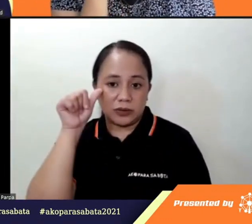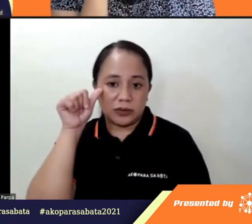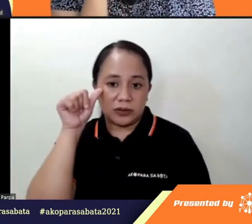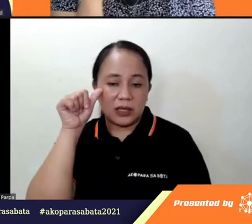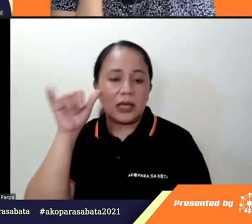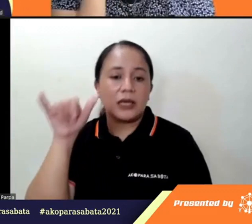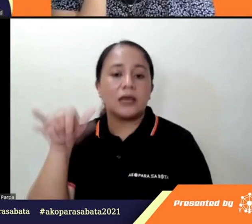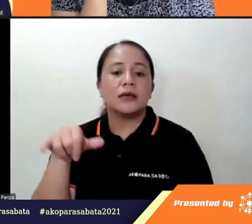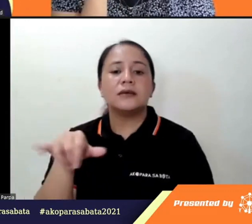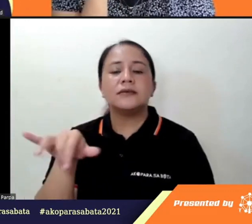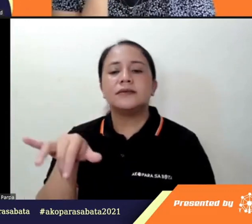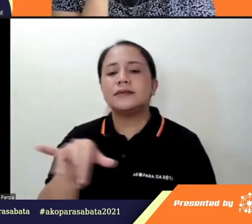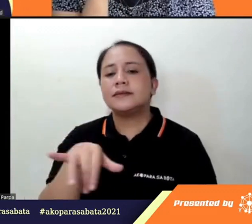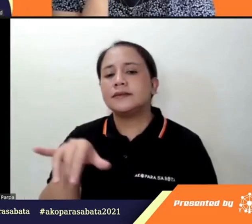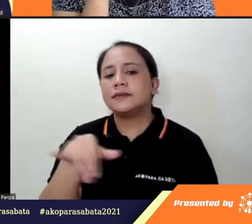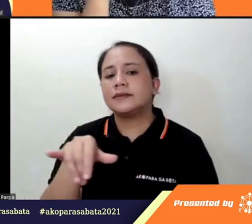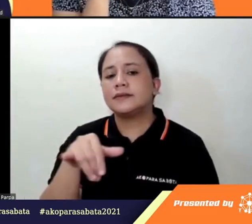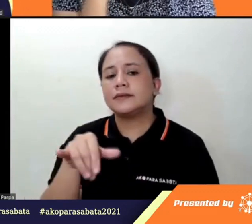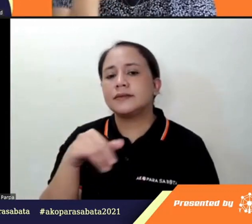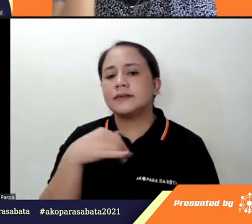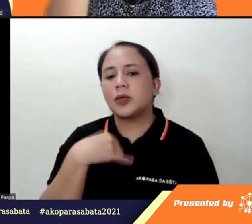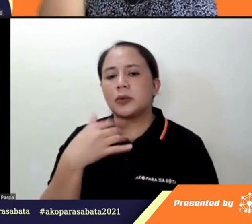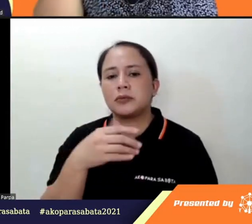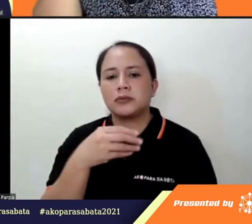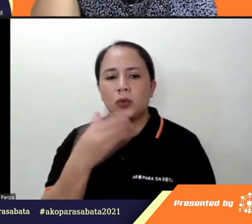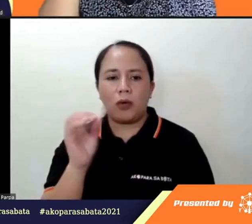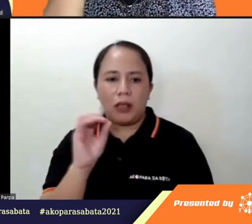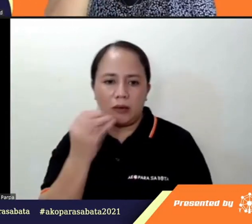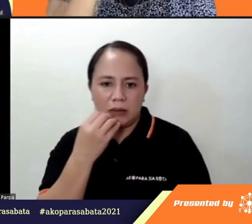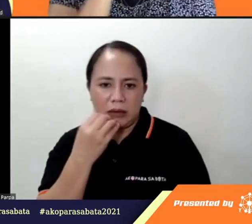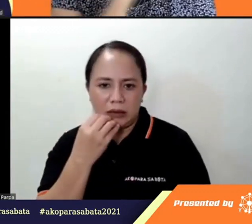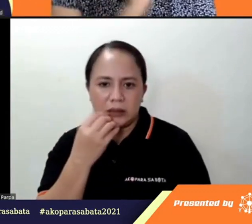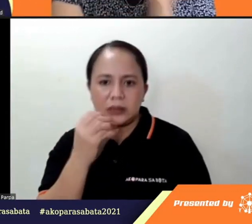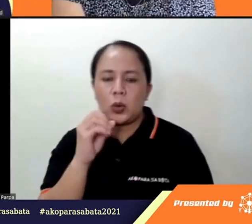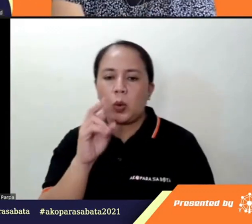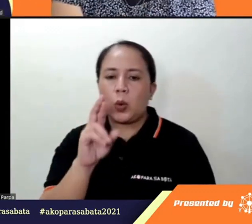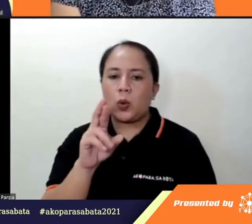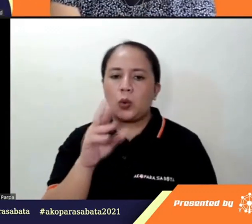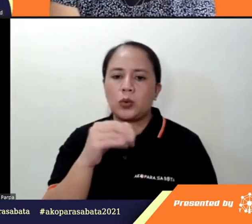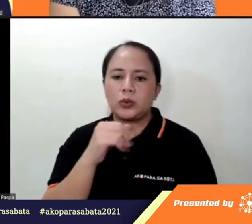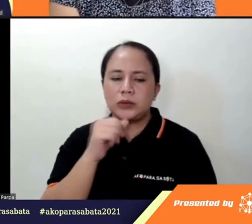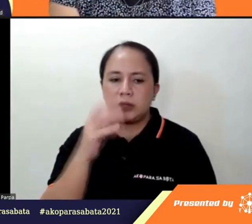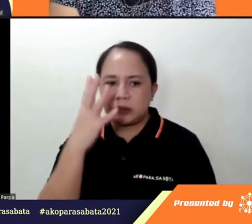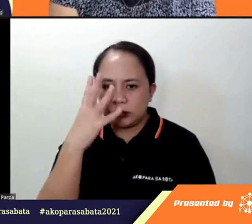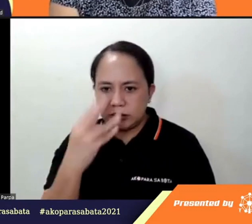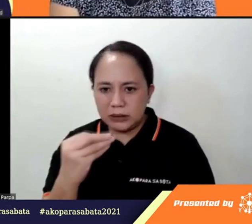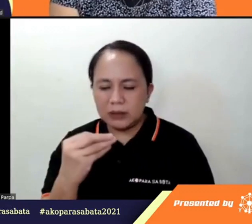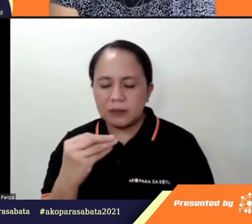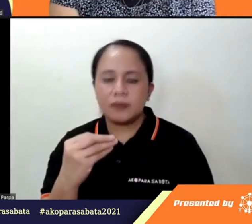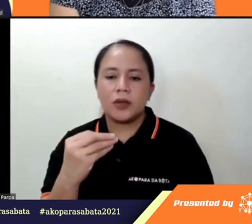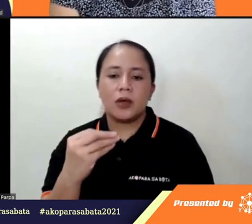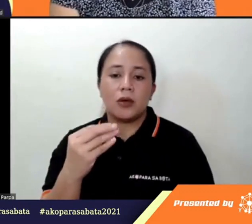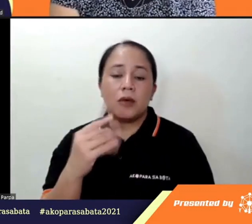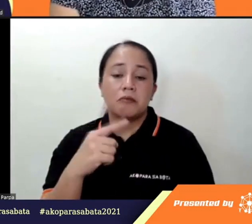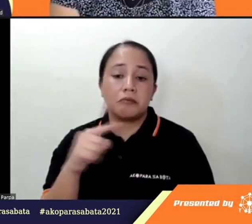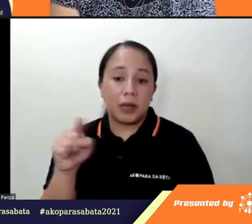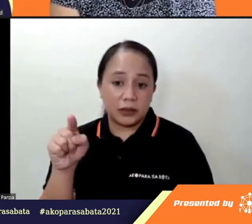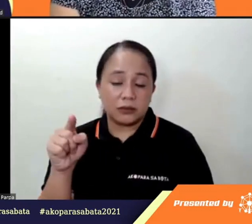way na walang ganang kumain or hindi natutulog.